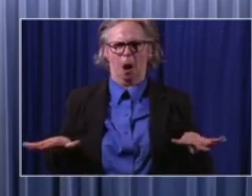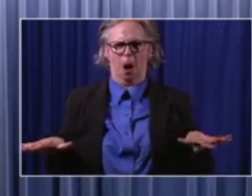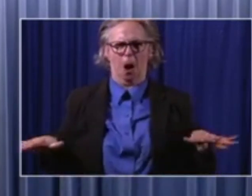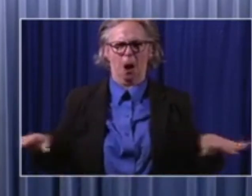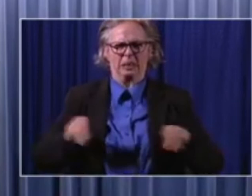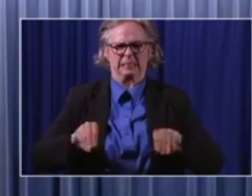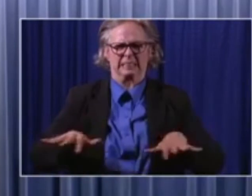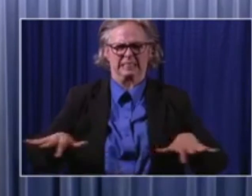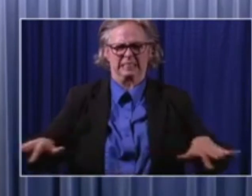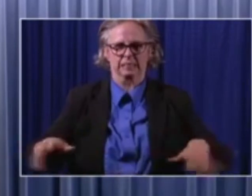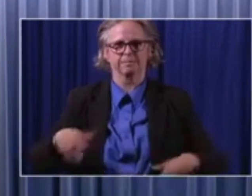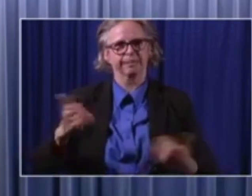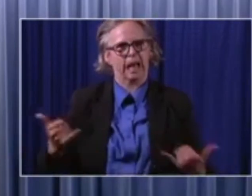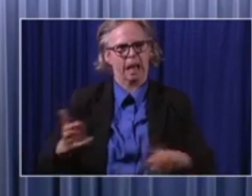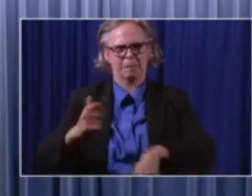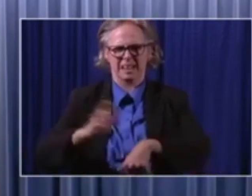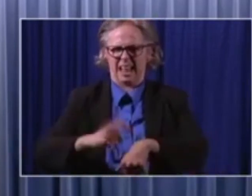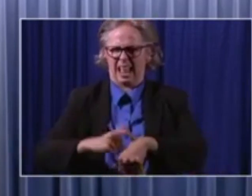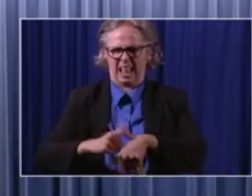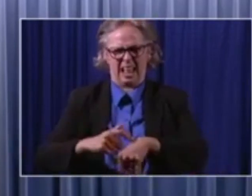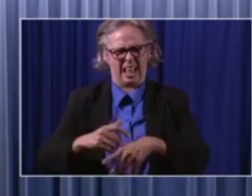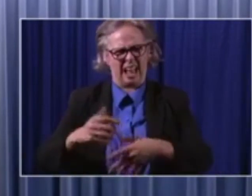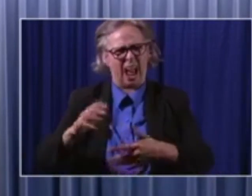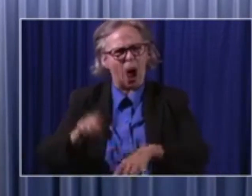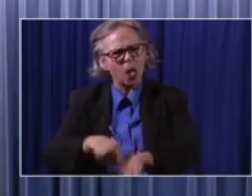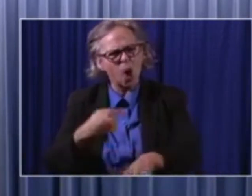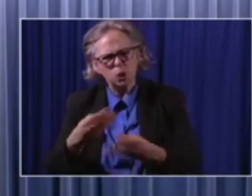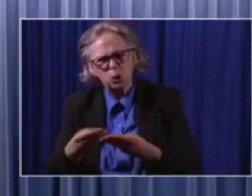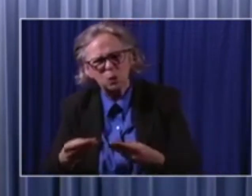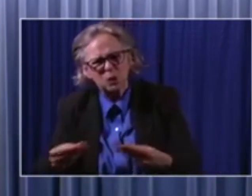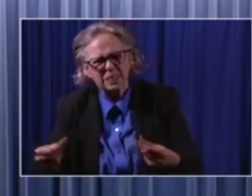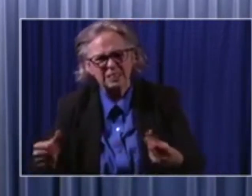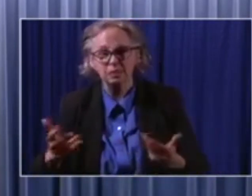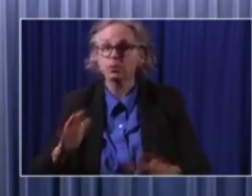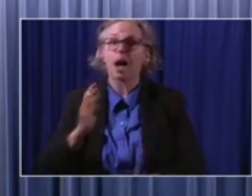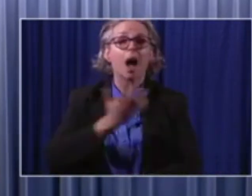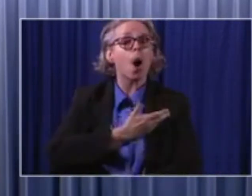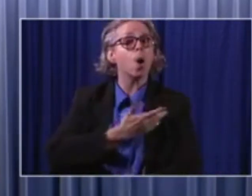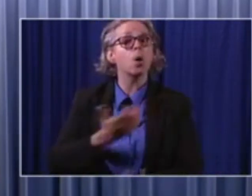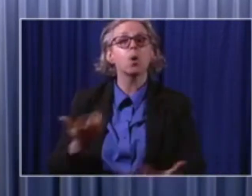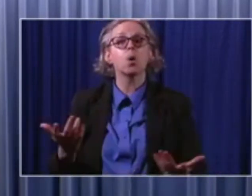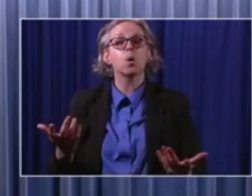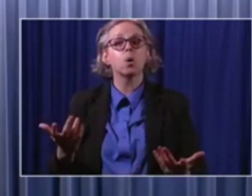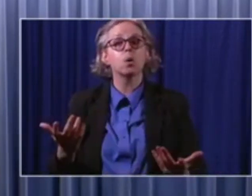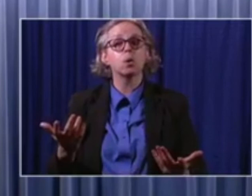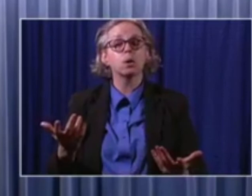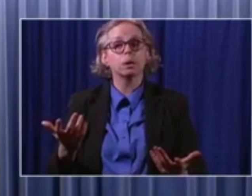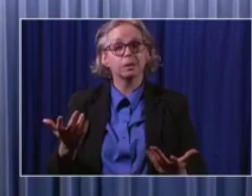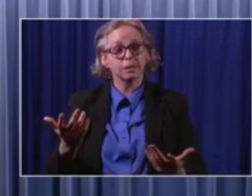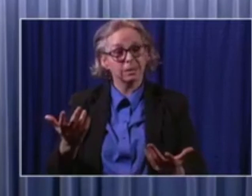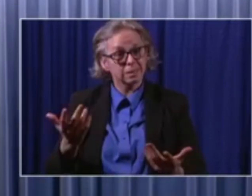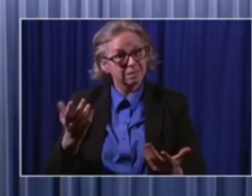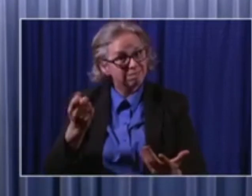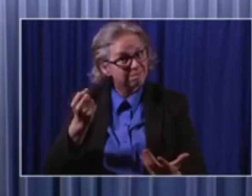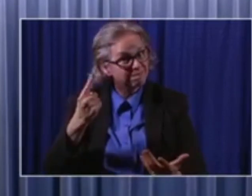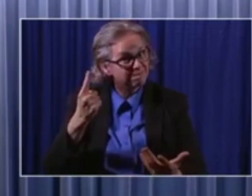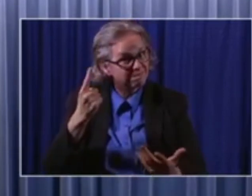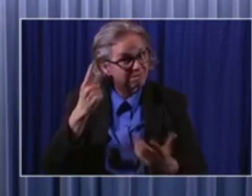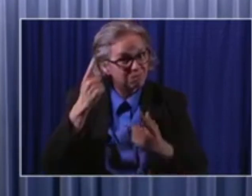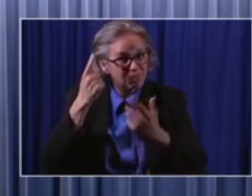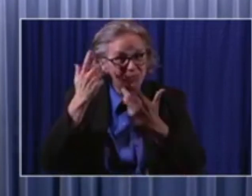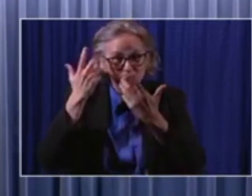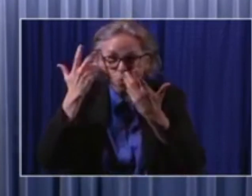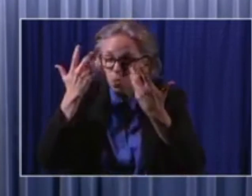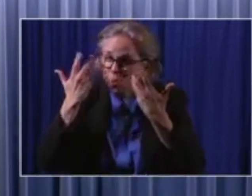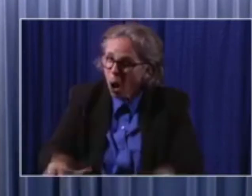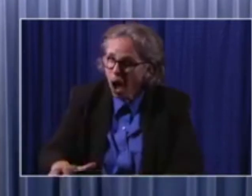So the goal is to have no one ever have to get to purple. Like I said, this is not a grade. This is a warning system, an alert system